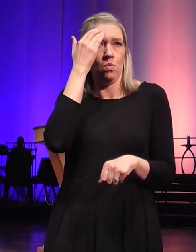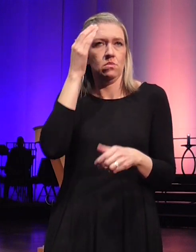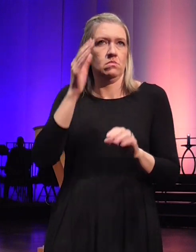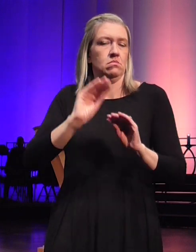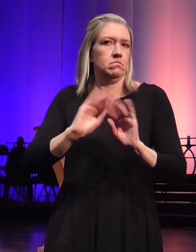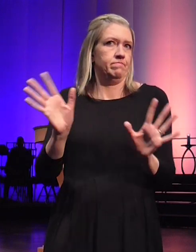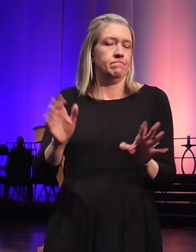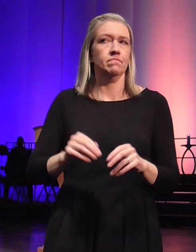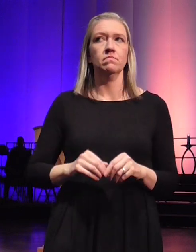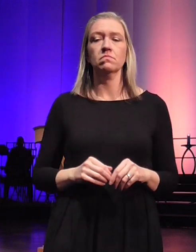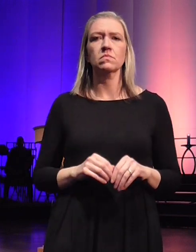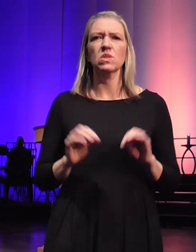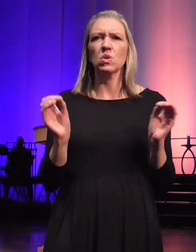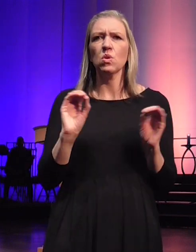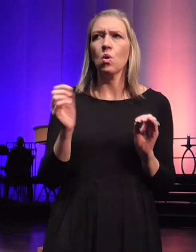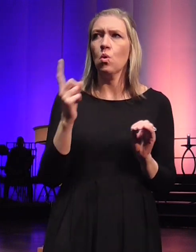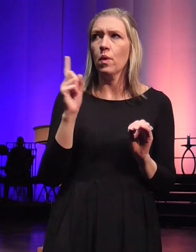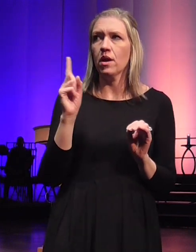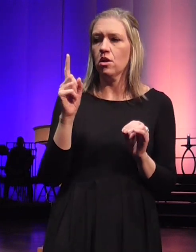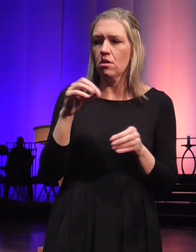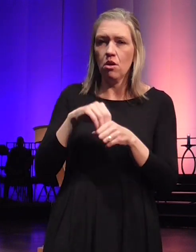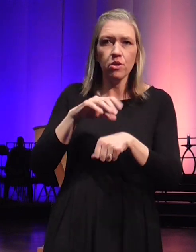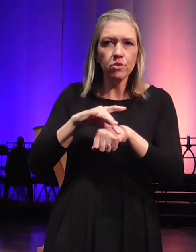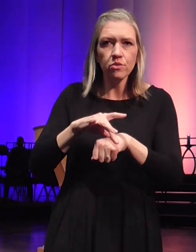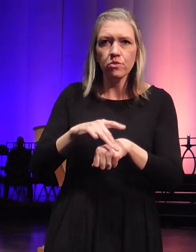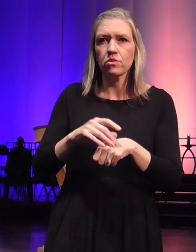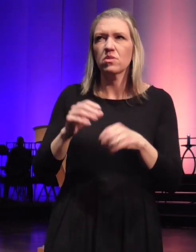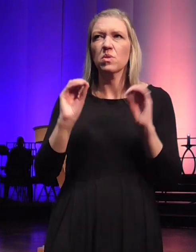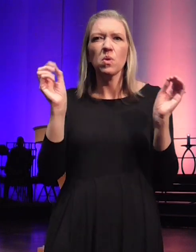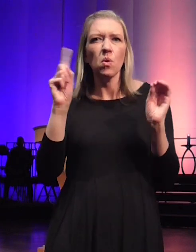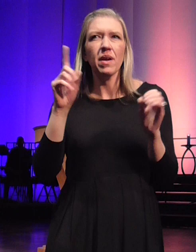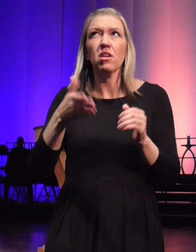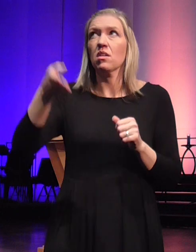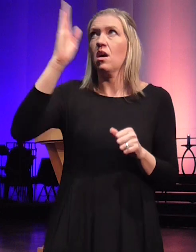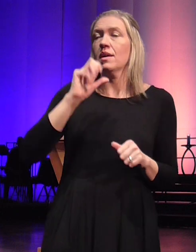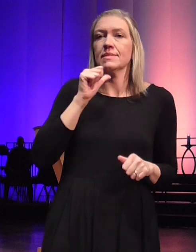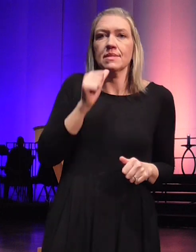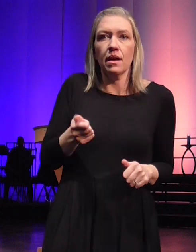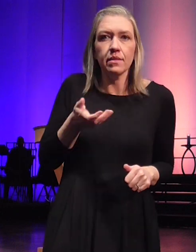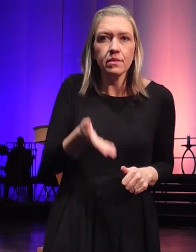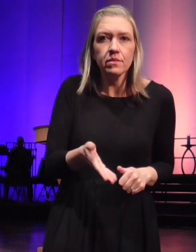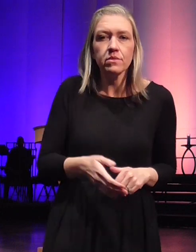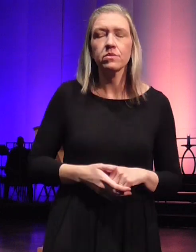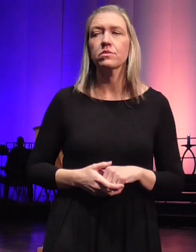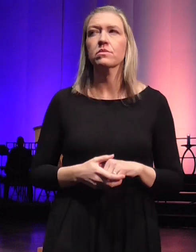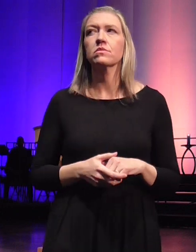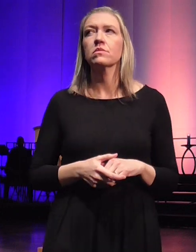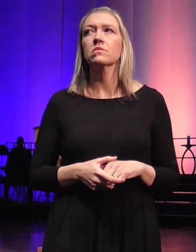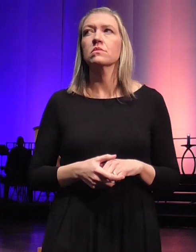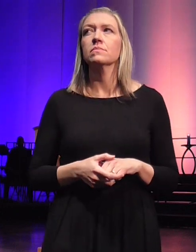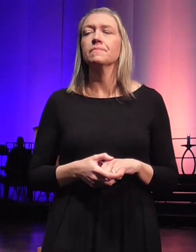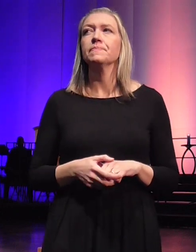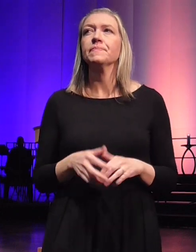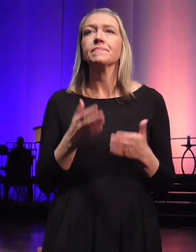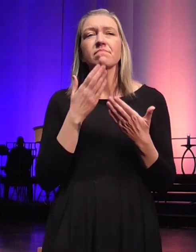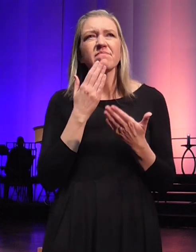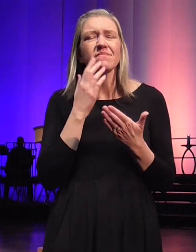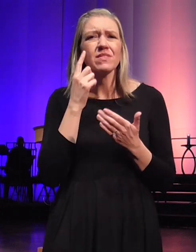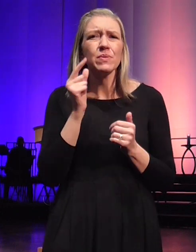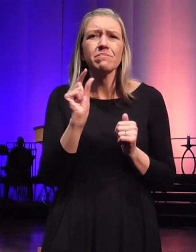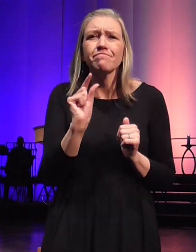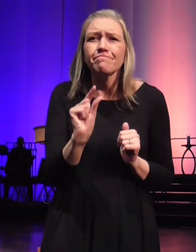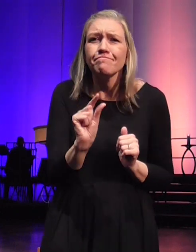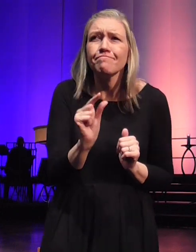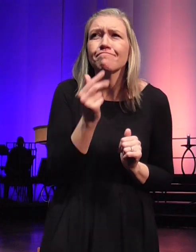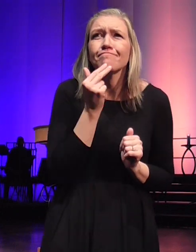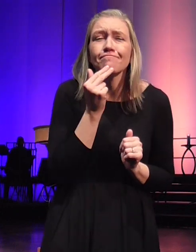there's nowhere where God is not. Nowhere. So I give thanks for the tiniest creatures.